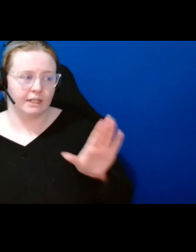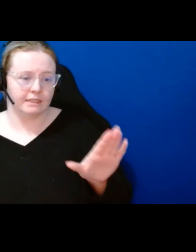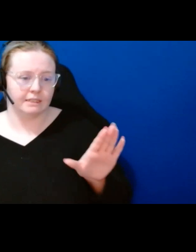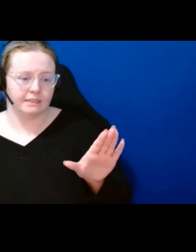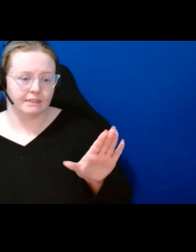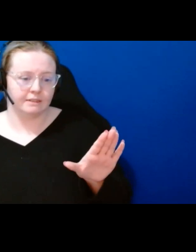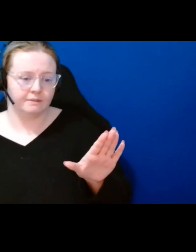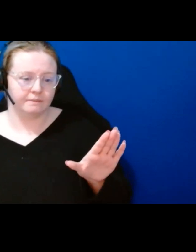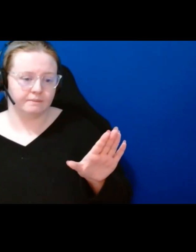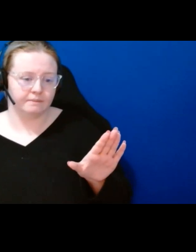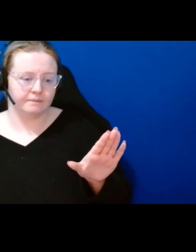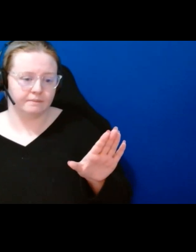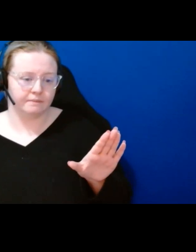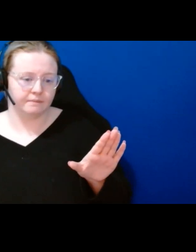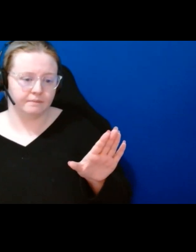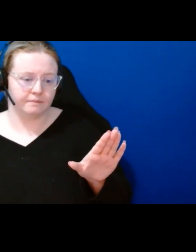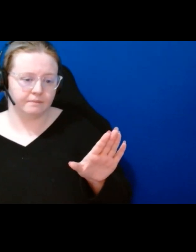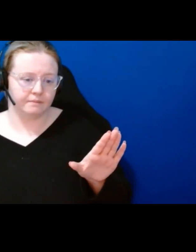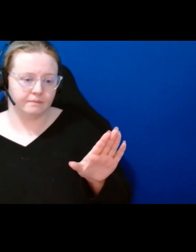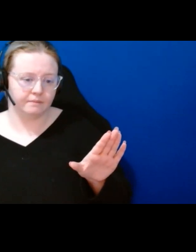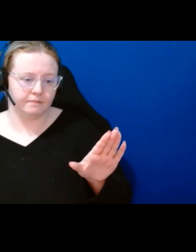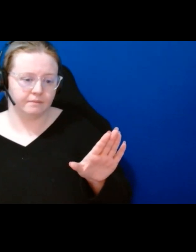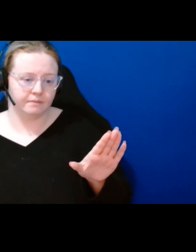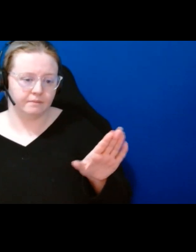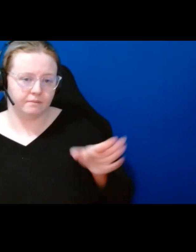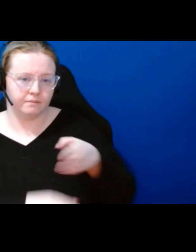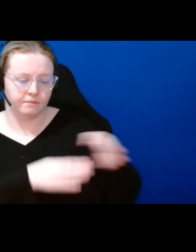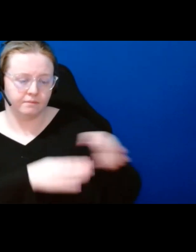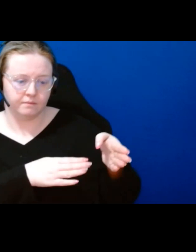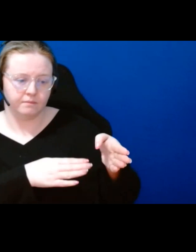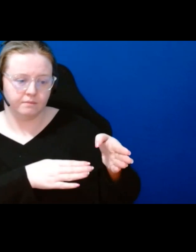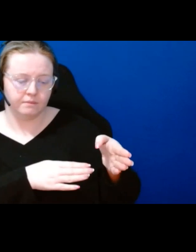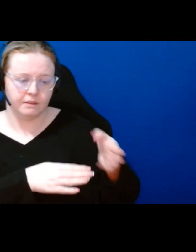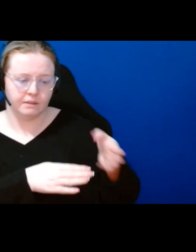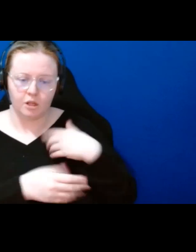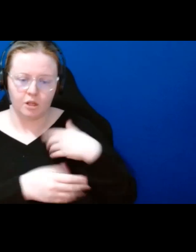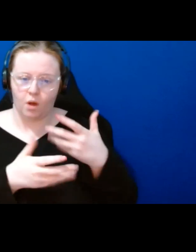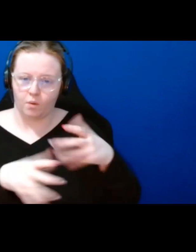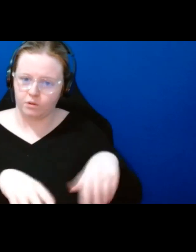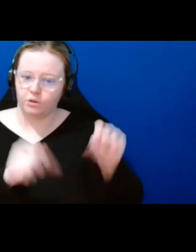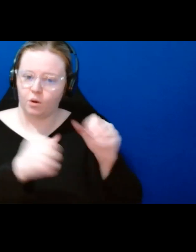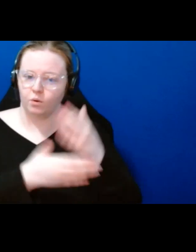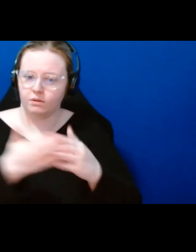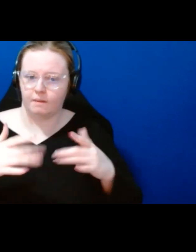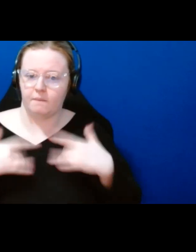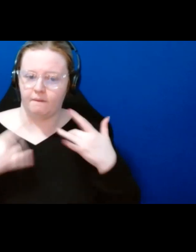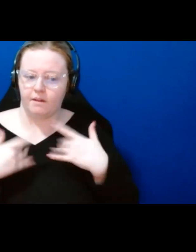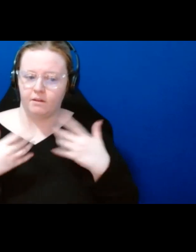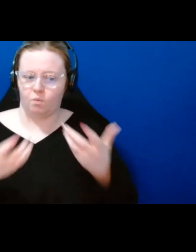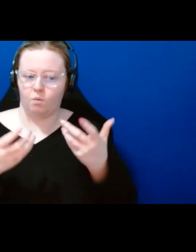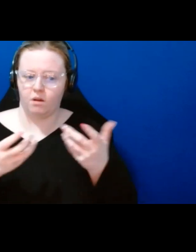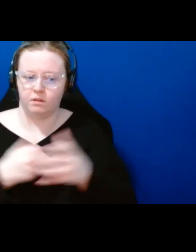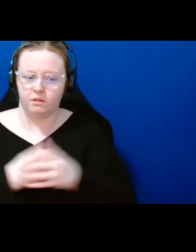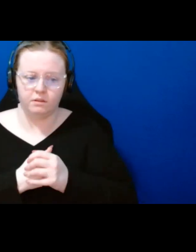peak areas of concern. So I'm going to reach out and say, wow, I want to host some of these events. like really do. Good. Like, this is really good.